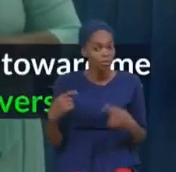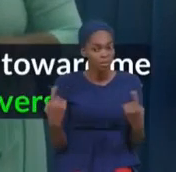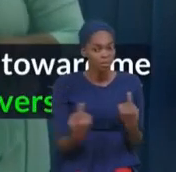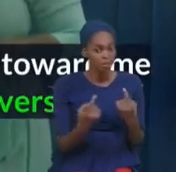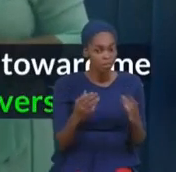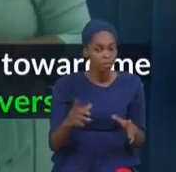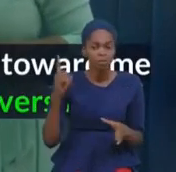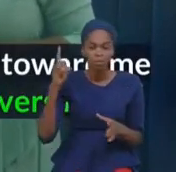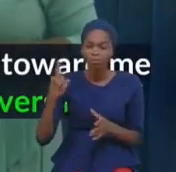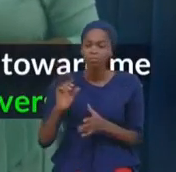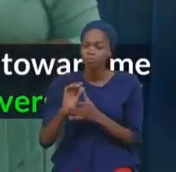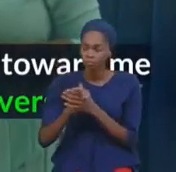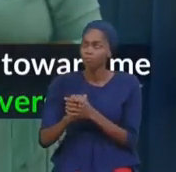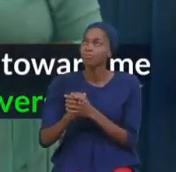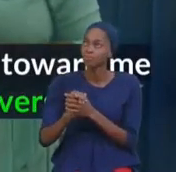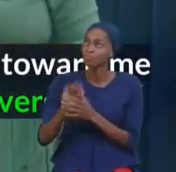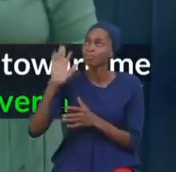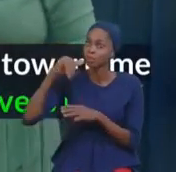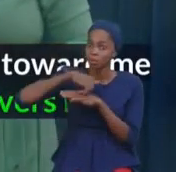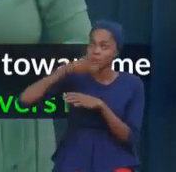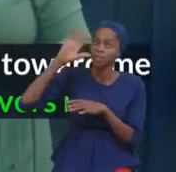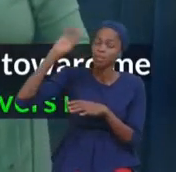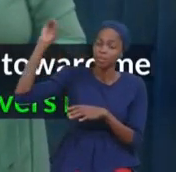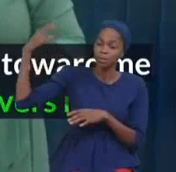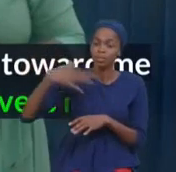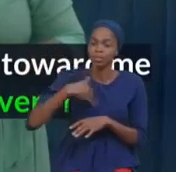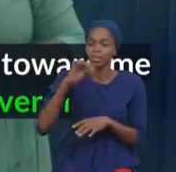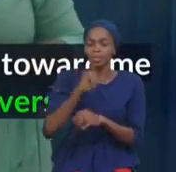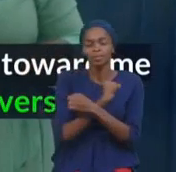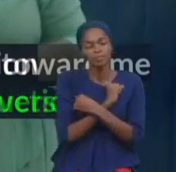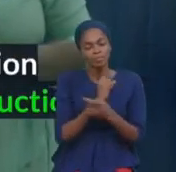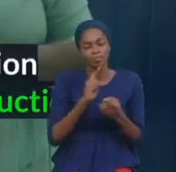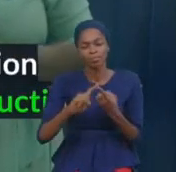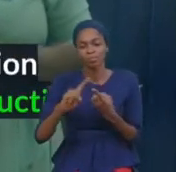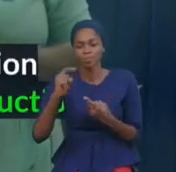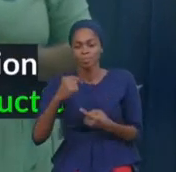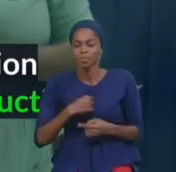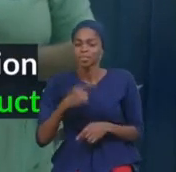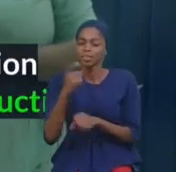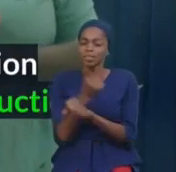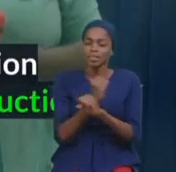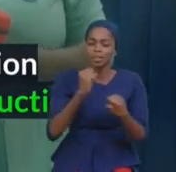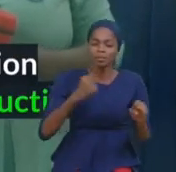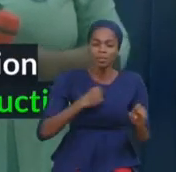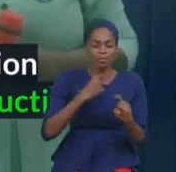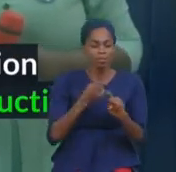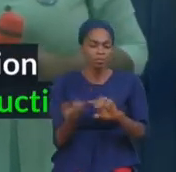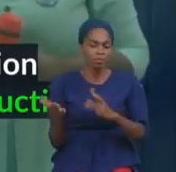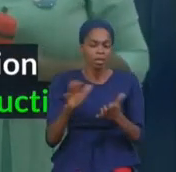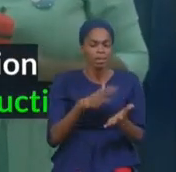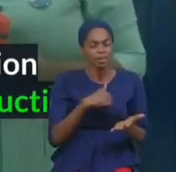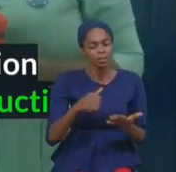You commanded your grace and your love towards me. You saved me from death